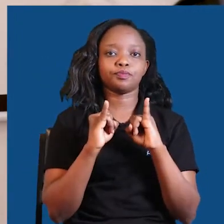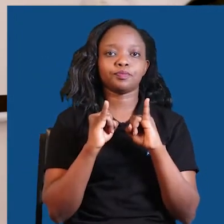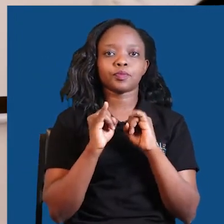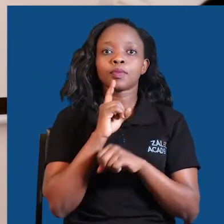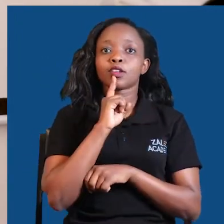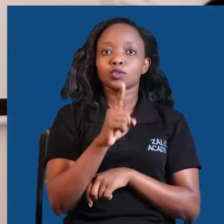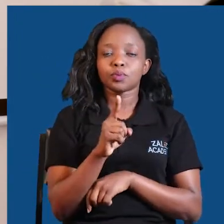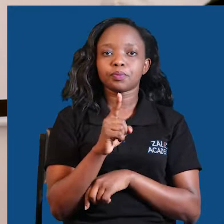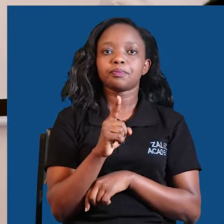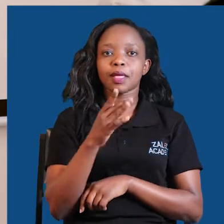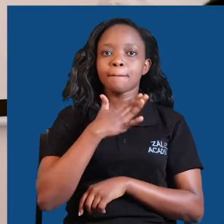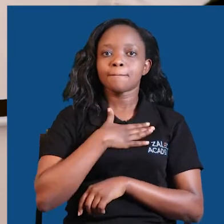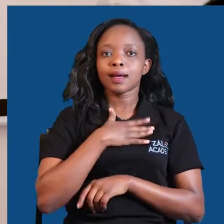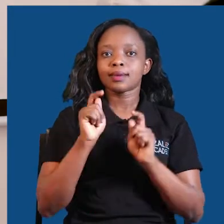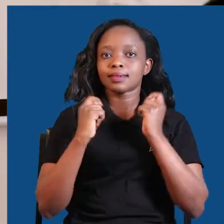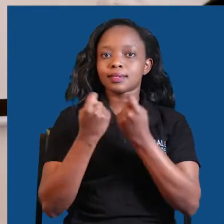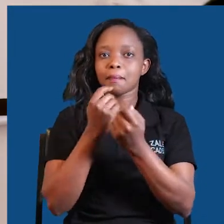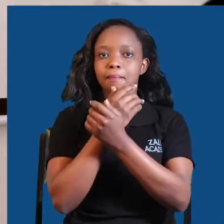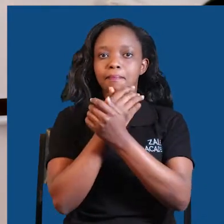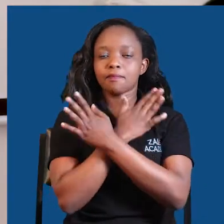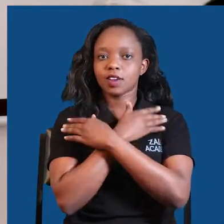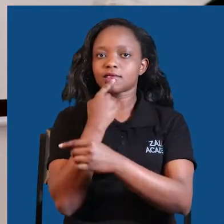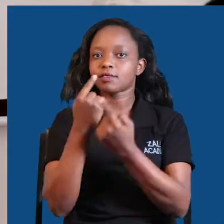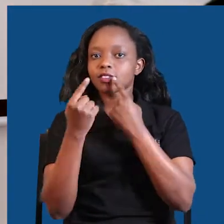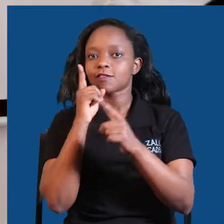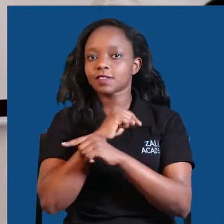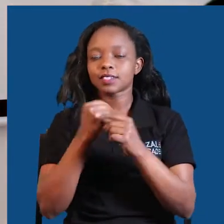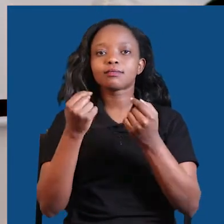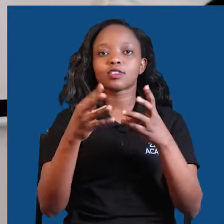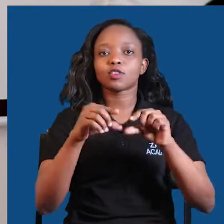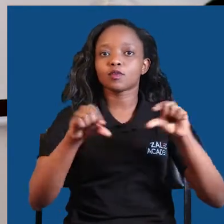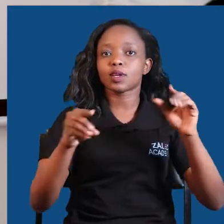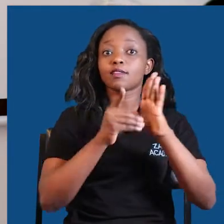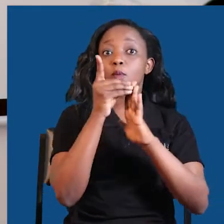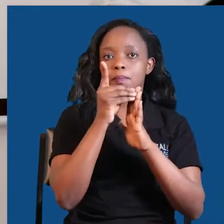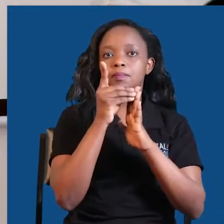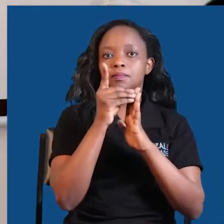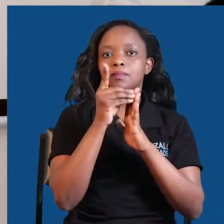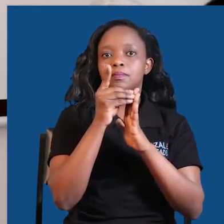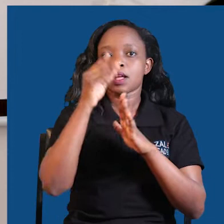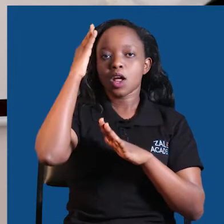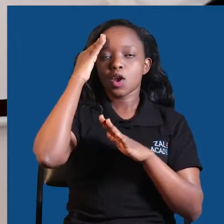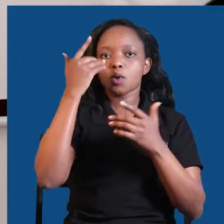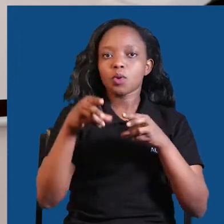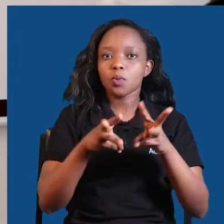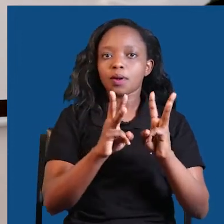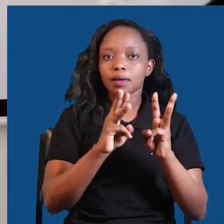implementation. So my colleague Stacy has talked about the software development cycle, known